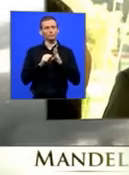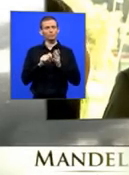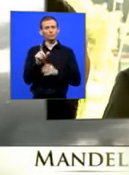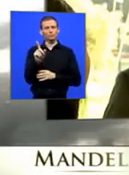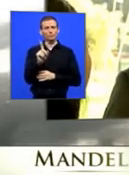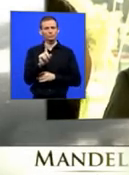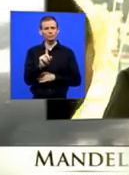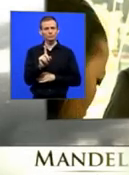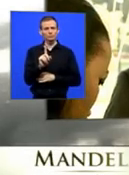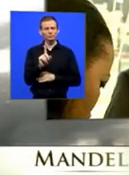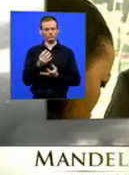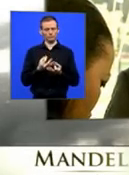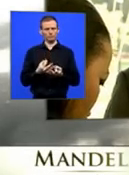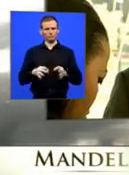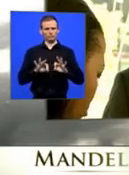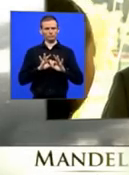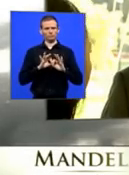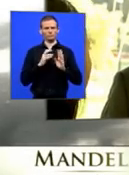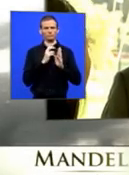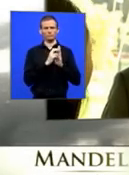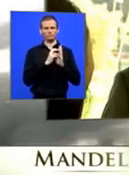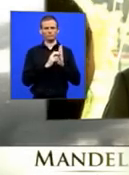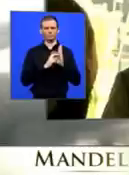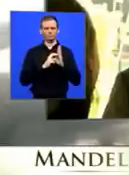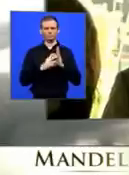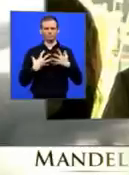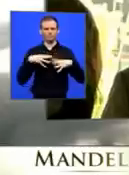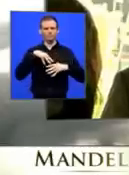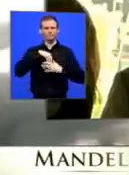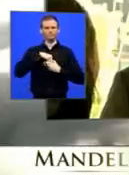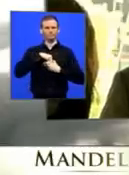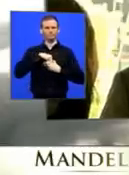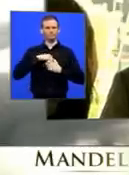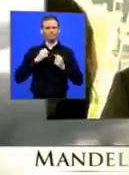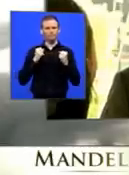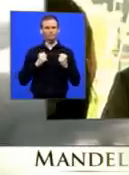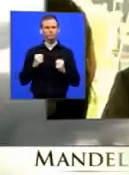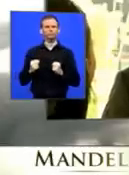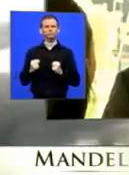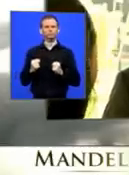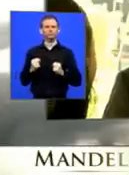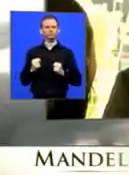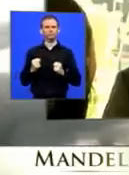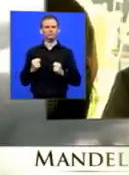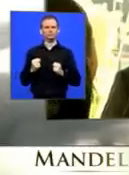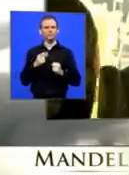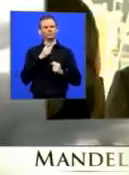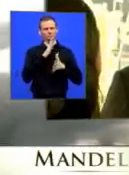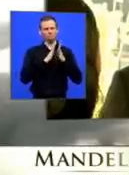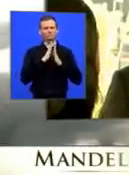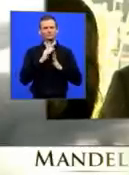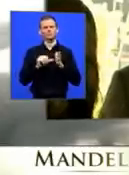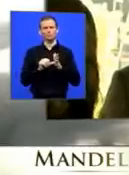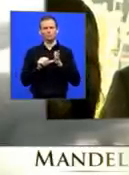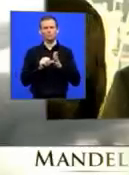you have principles, you are not worthy. He told me, and it was very important for me. Okay.